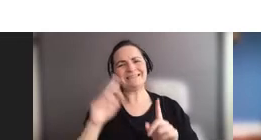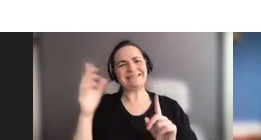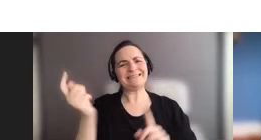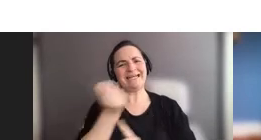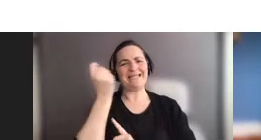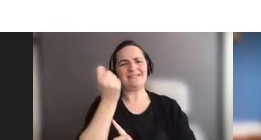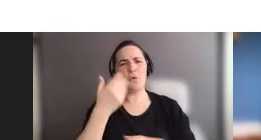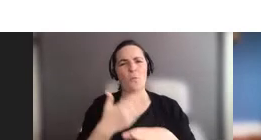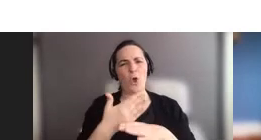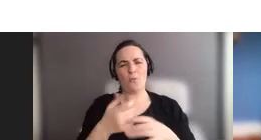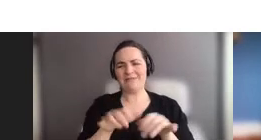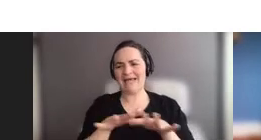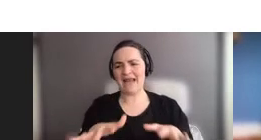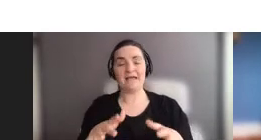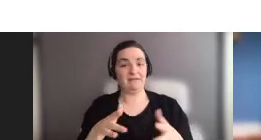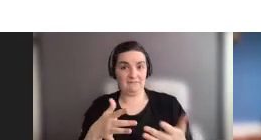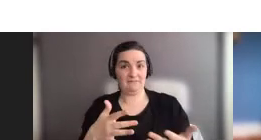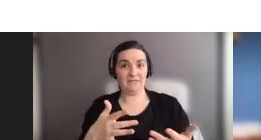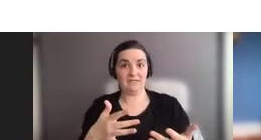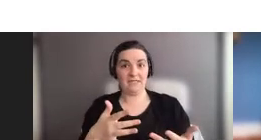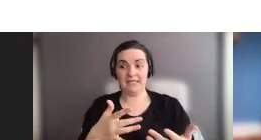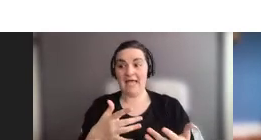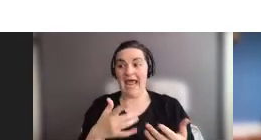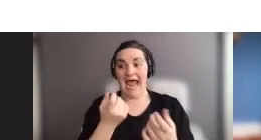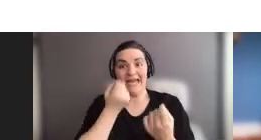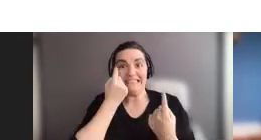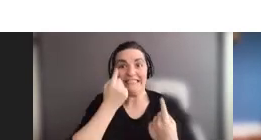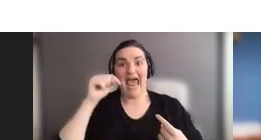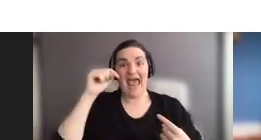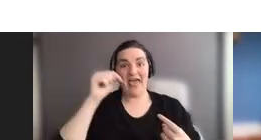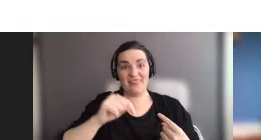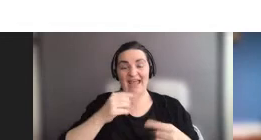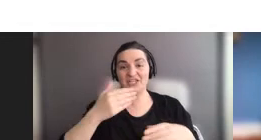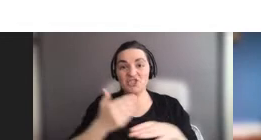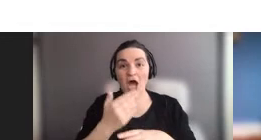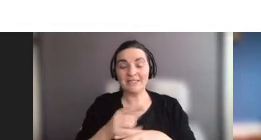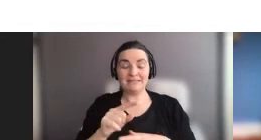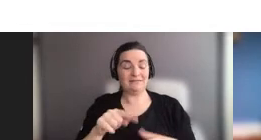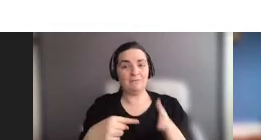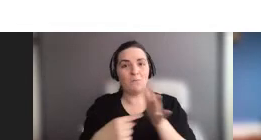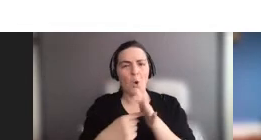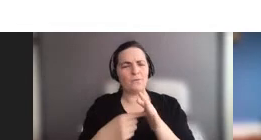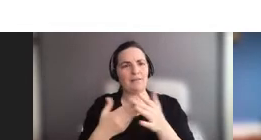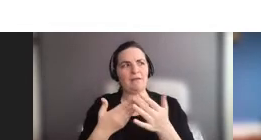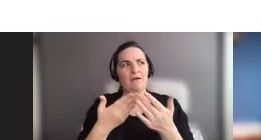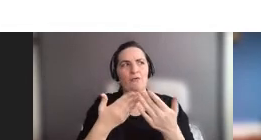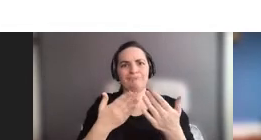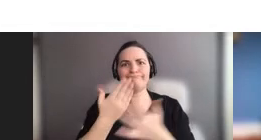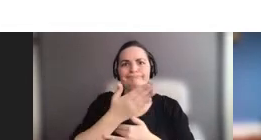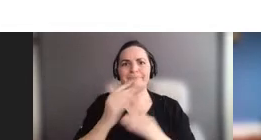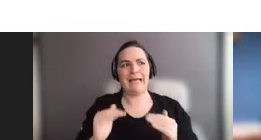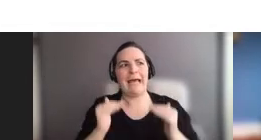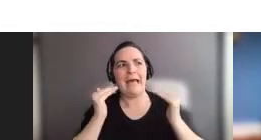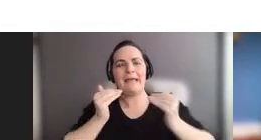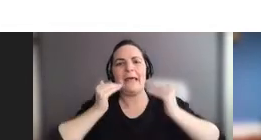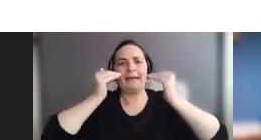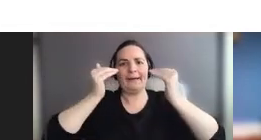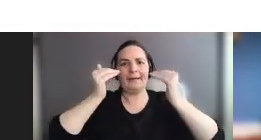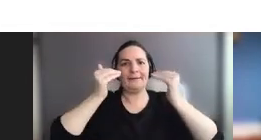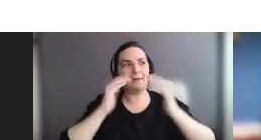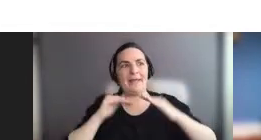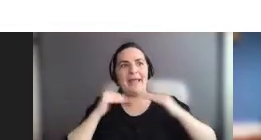in universities. Students become more independent, so there's the idea of peer assessment and self-assessment